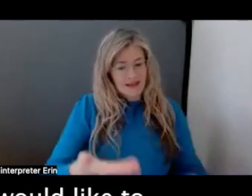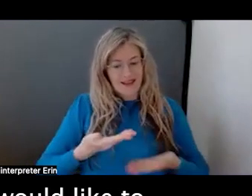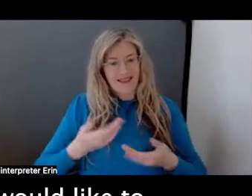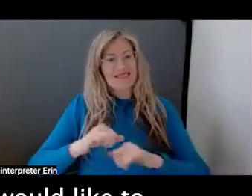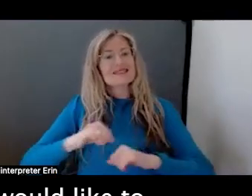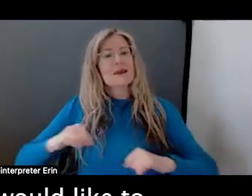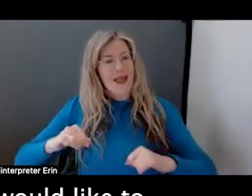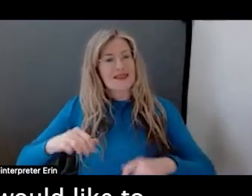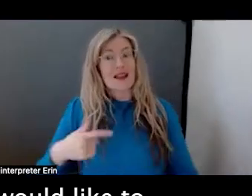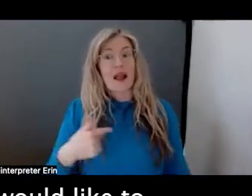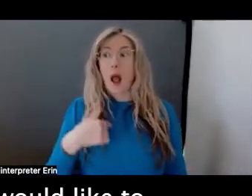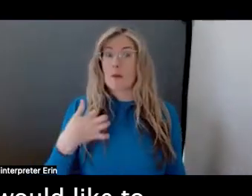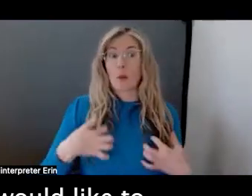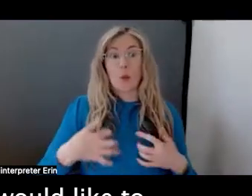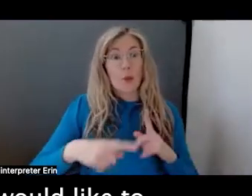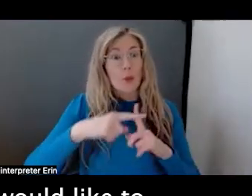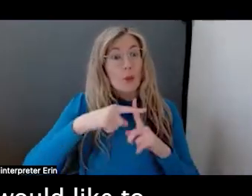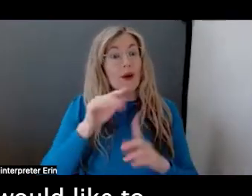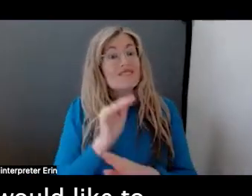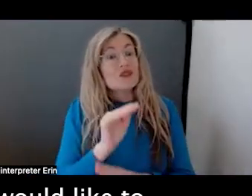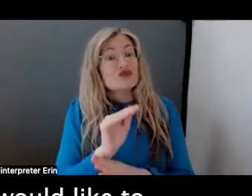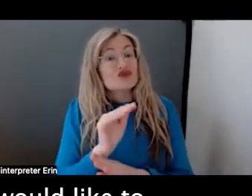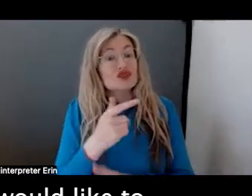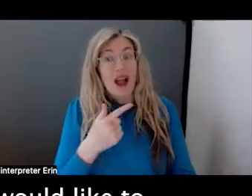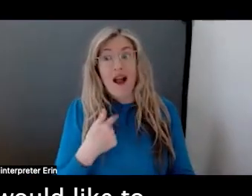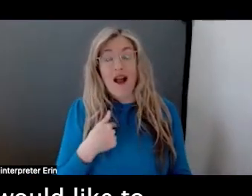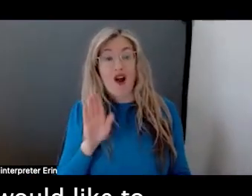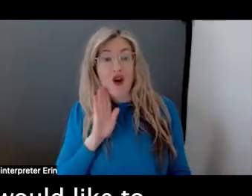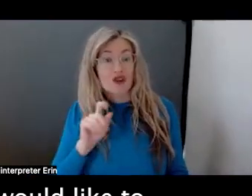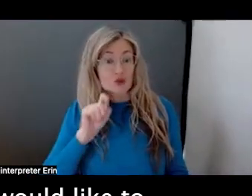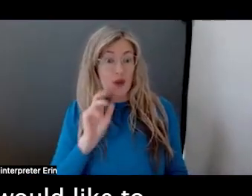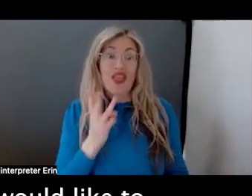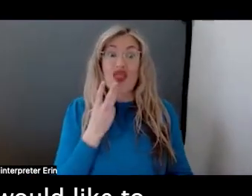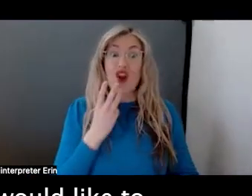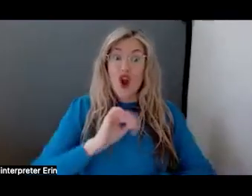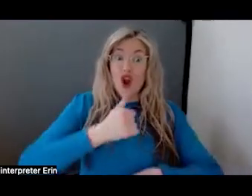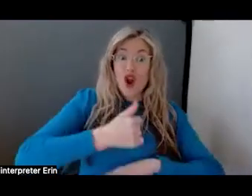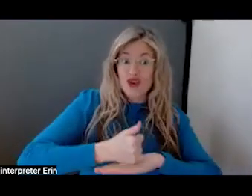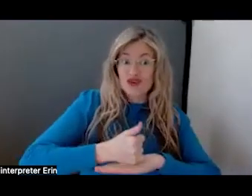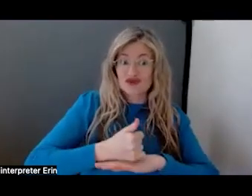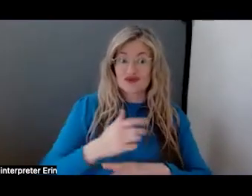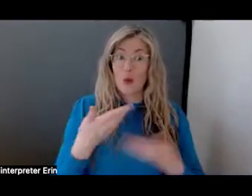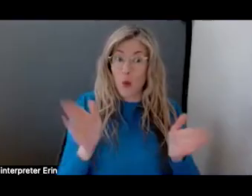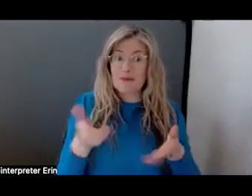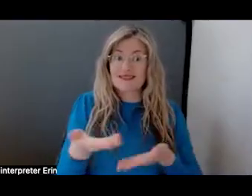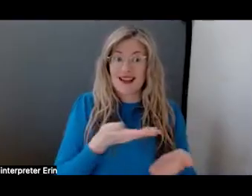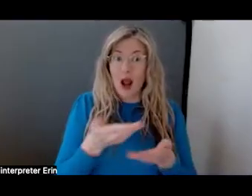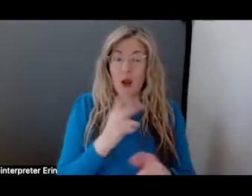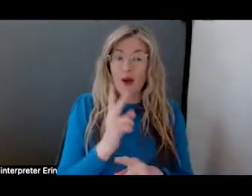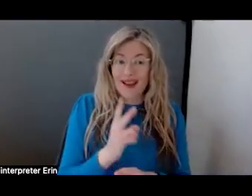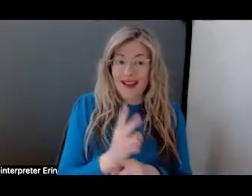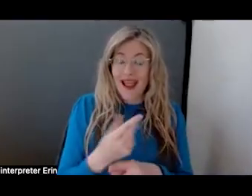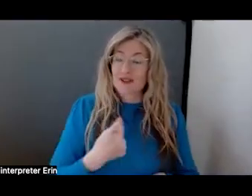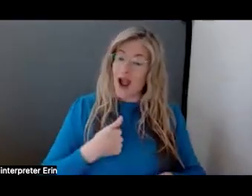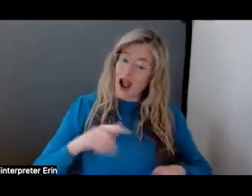third edition. It is a sort of challenge for us all that I would like to offer you. Let's group together,